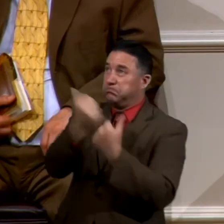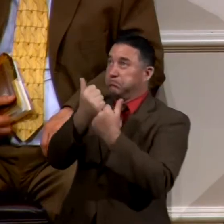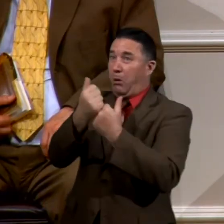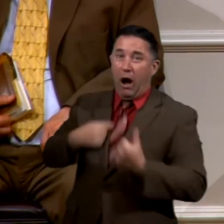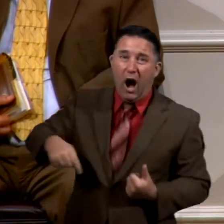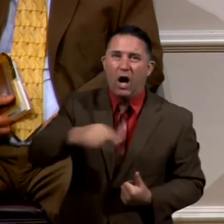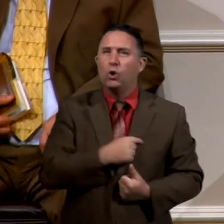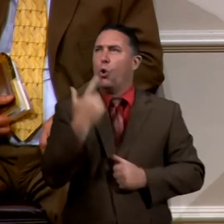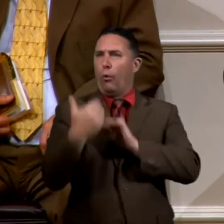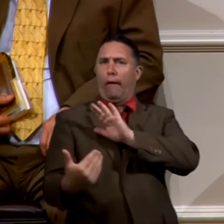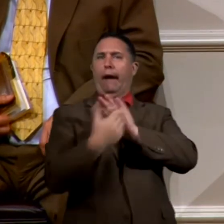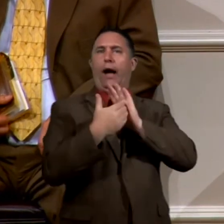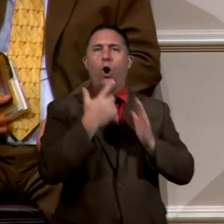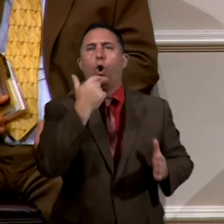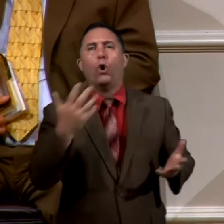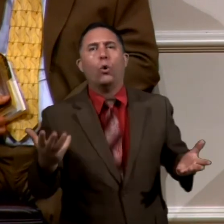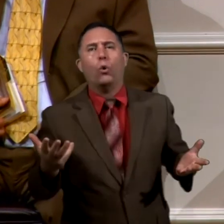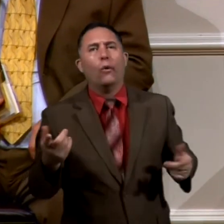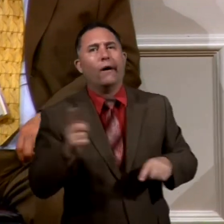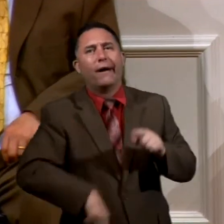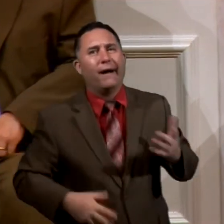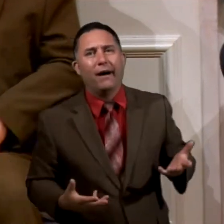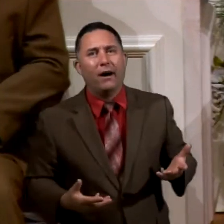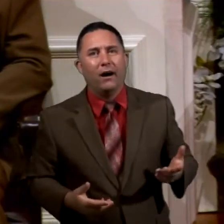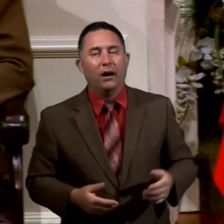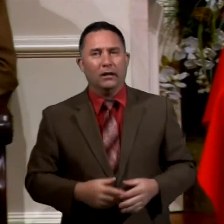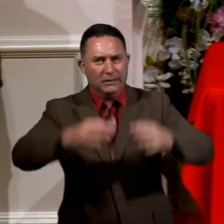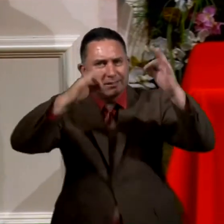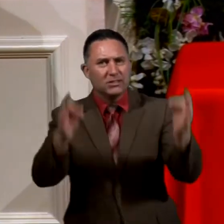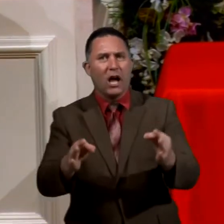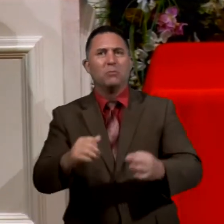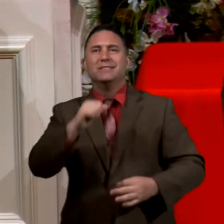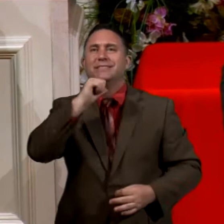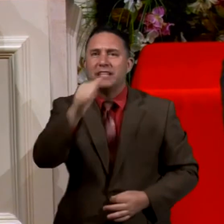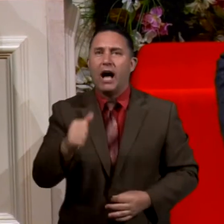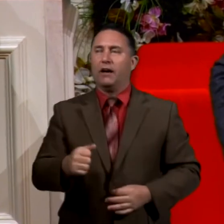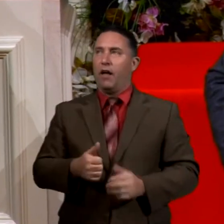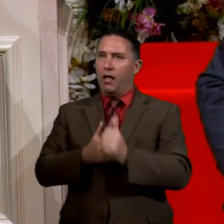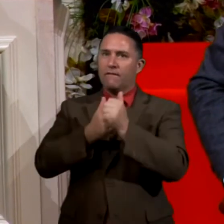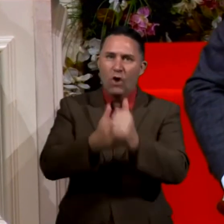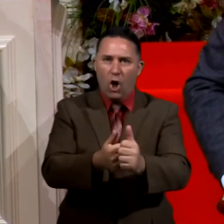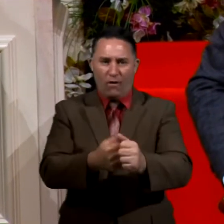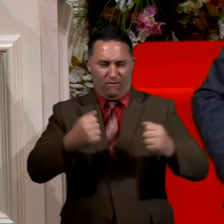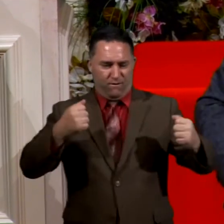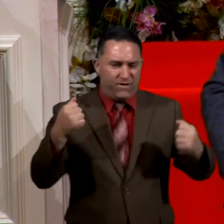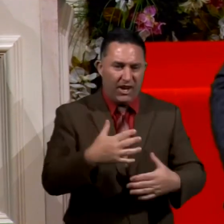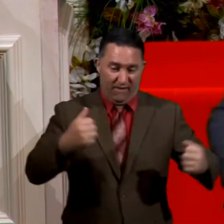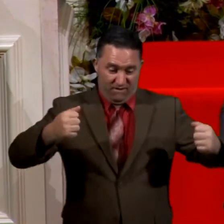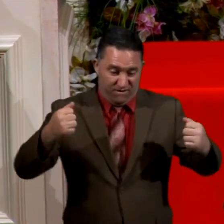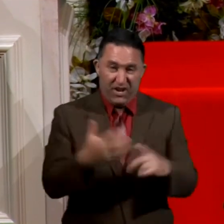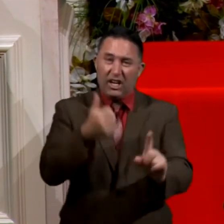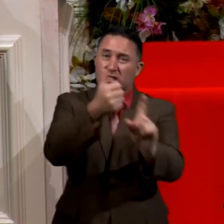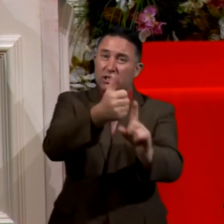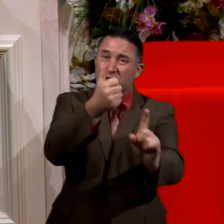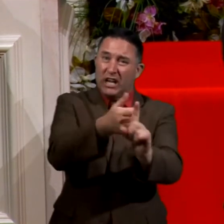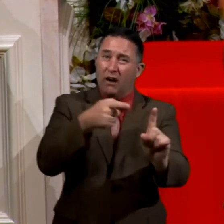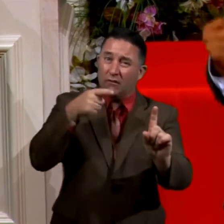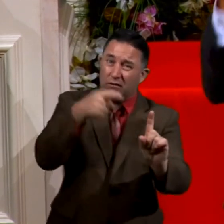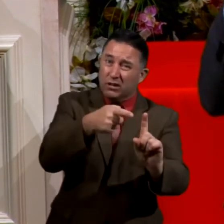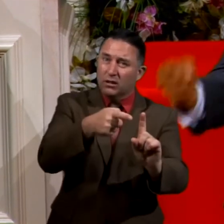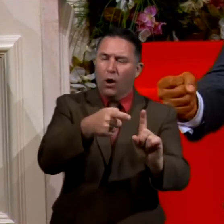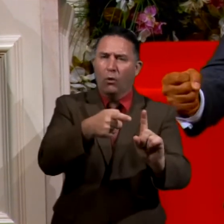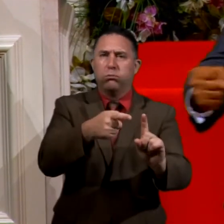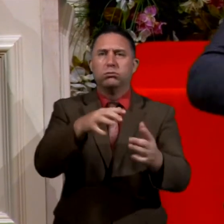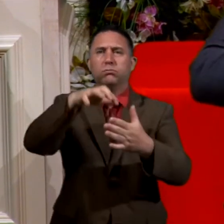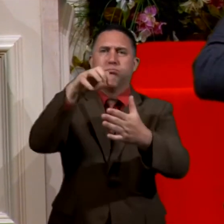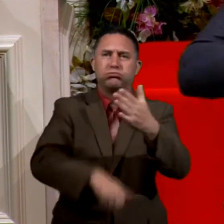us, who shall be against us? And determine that you will not be governed by fear, because fear itself will take us